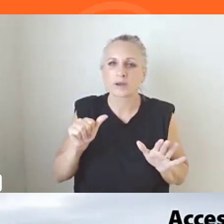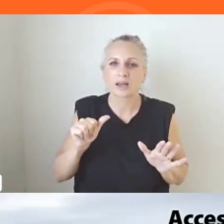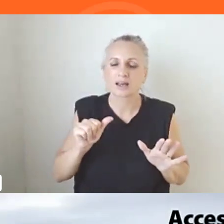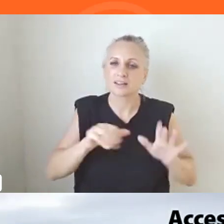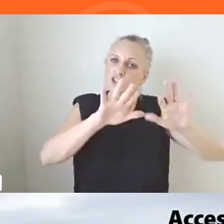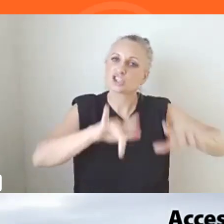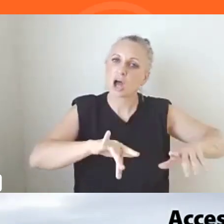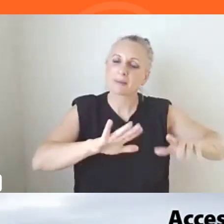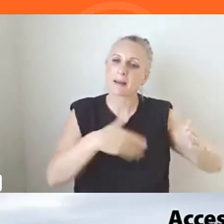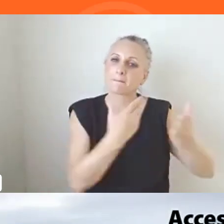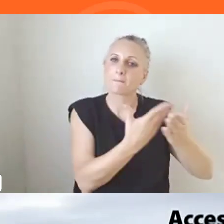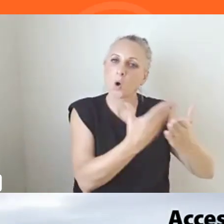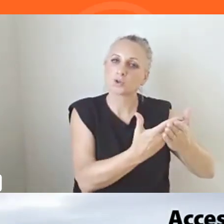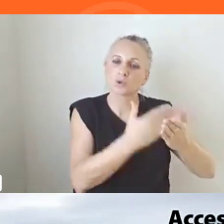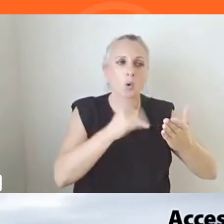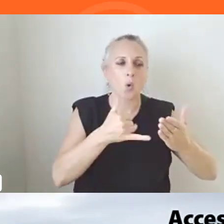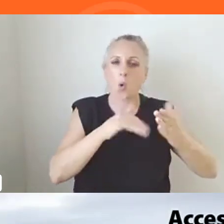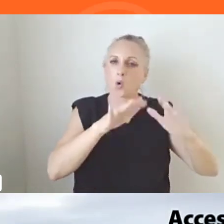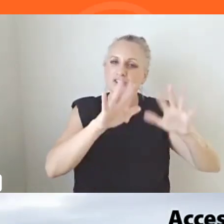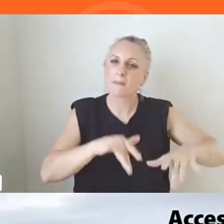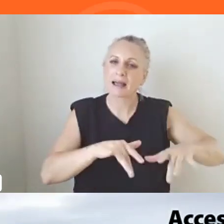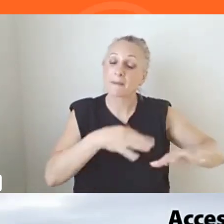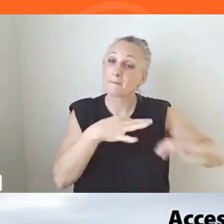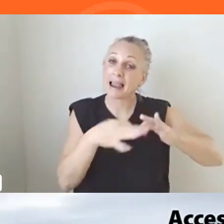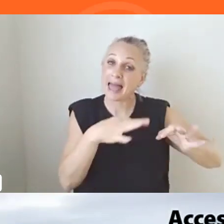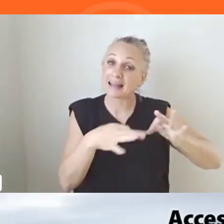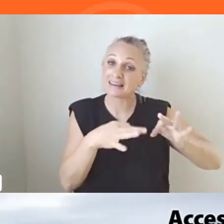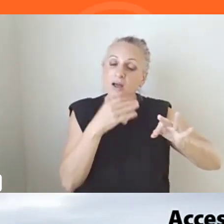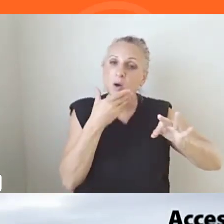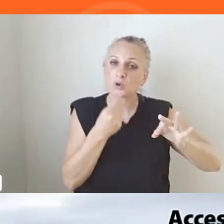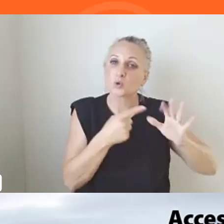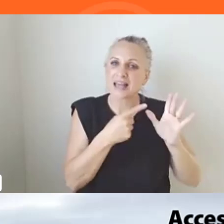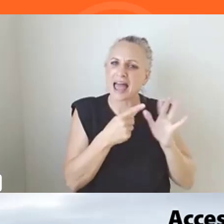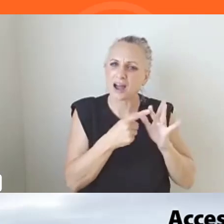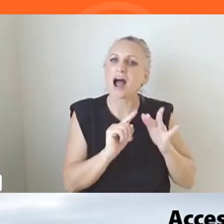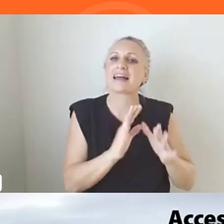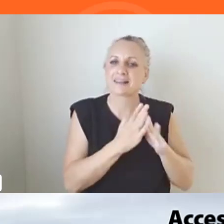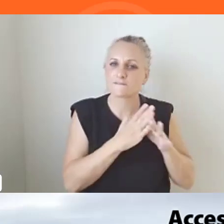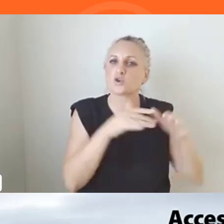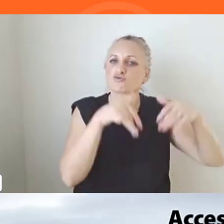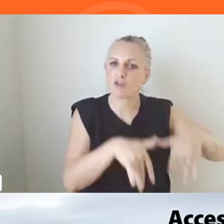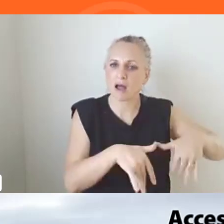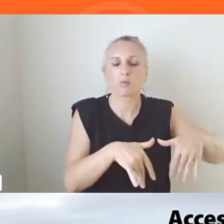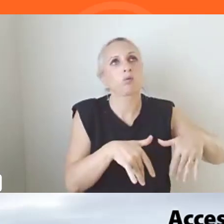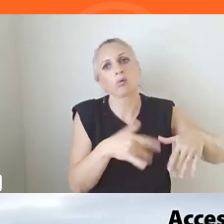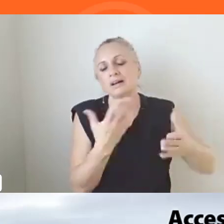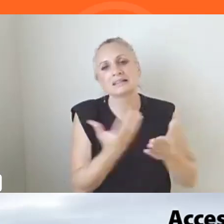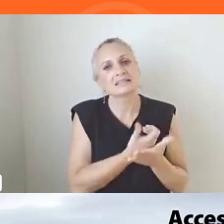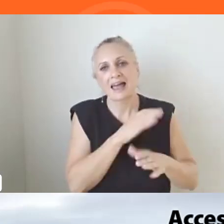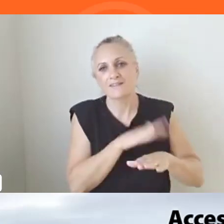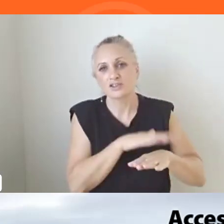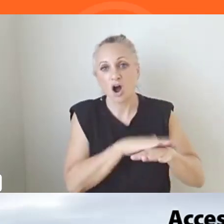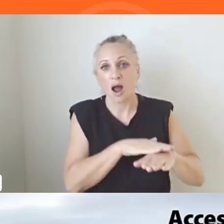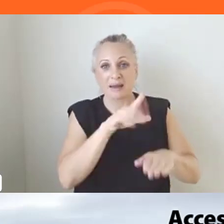plan or whatever it is. But then that just saves so much time having that first draft, and then you need to go through and adapt all